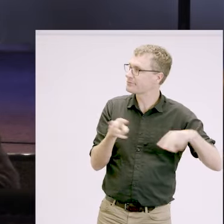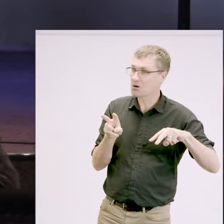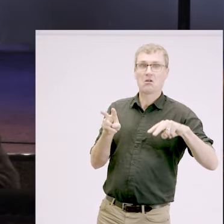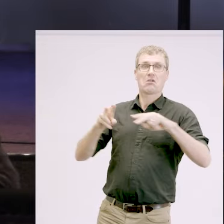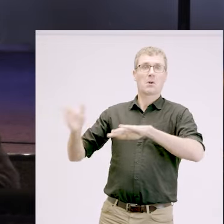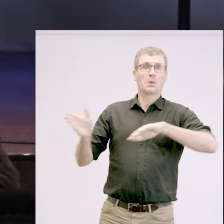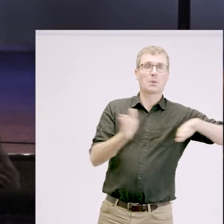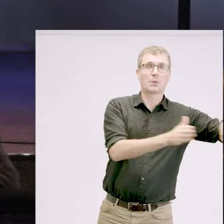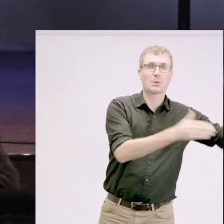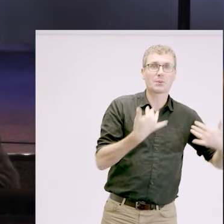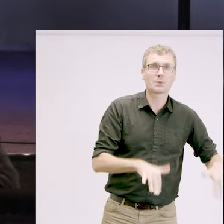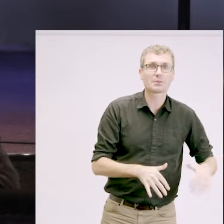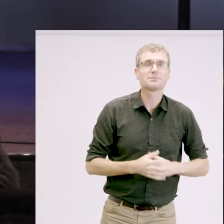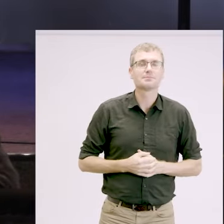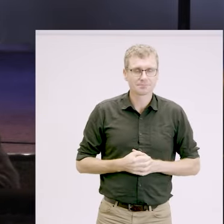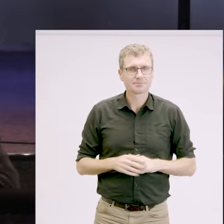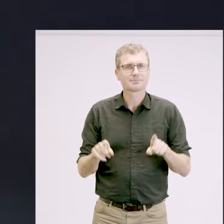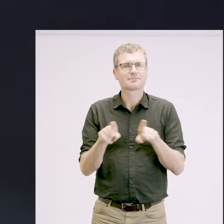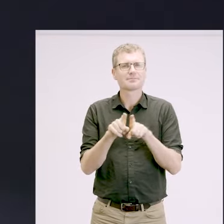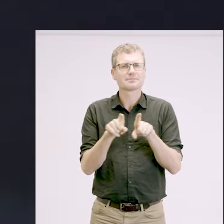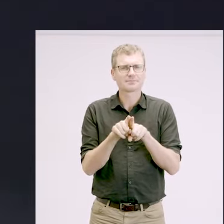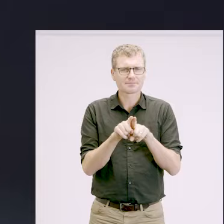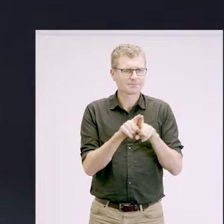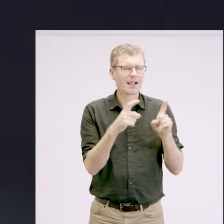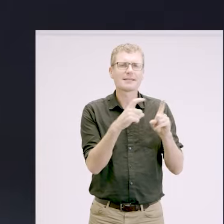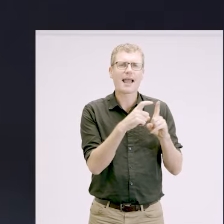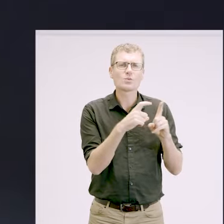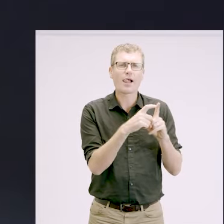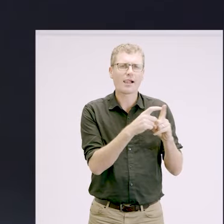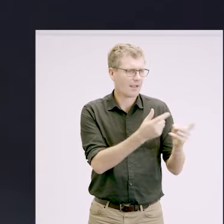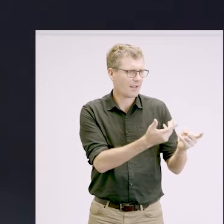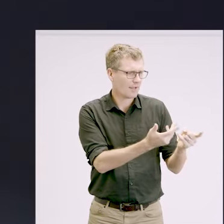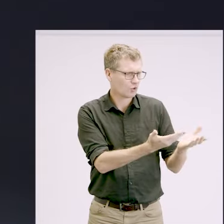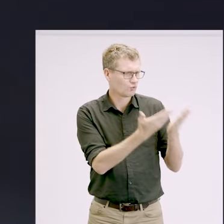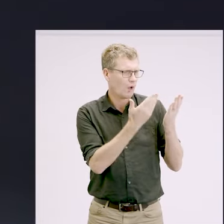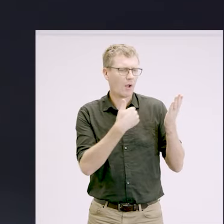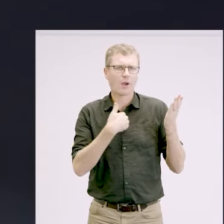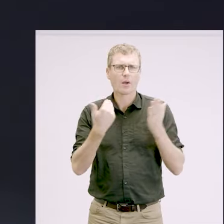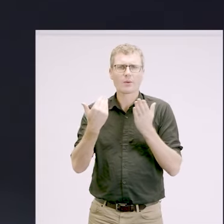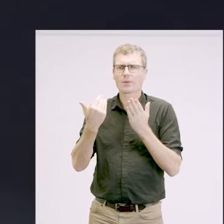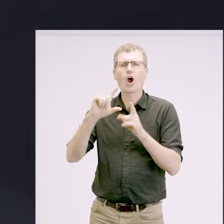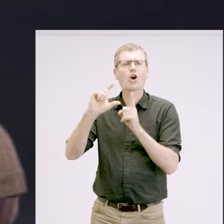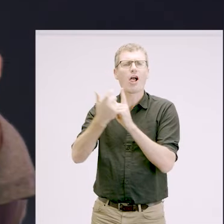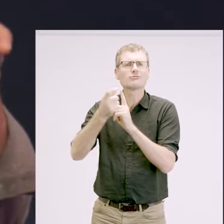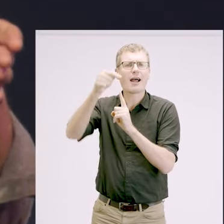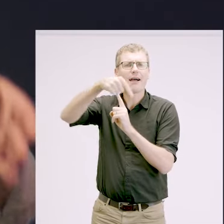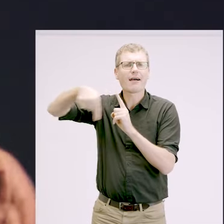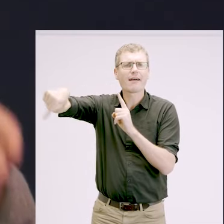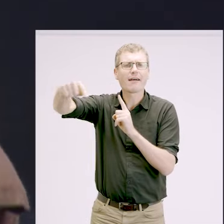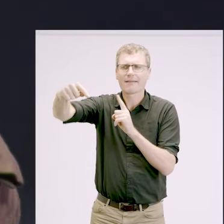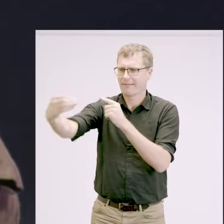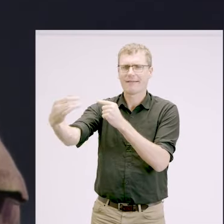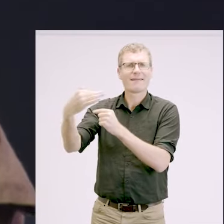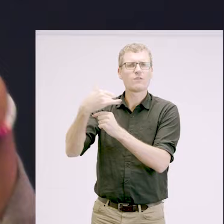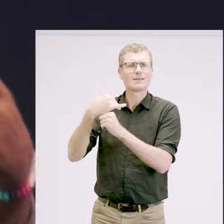Daniel is a book that gives us an awareness of the way that there's culture drift that happens as we